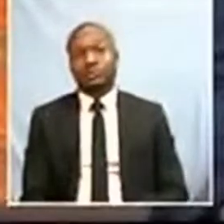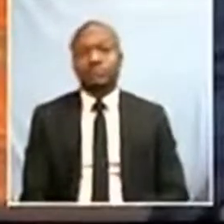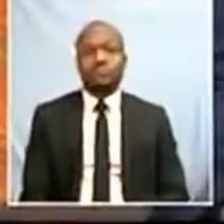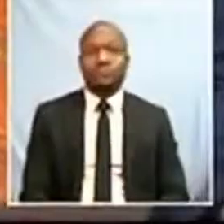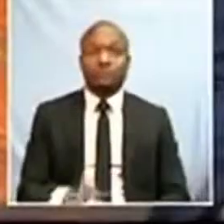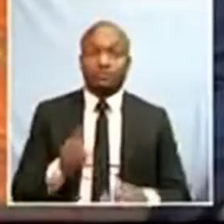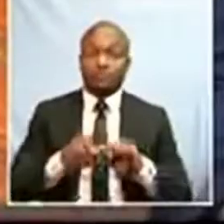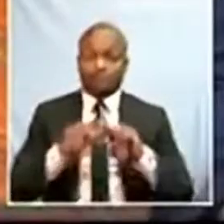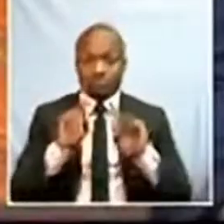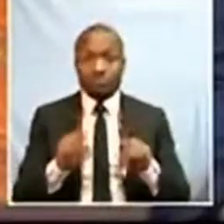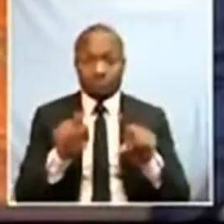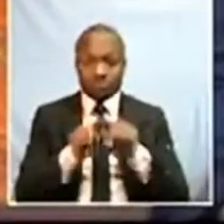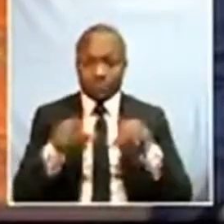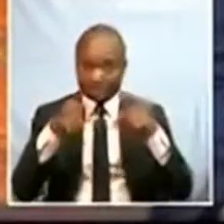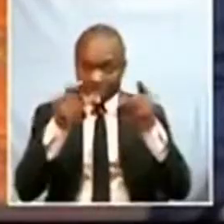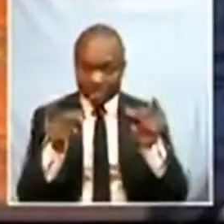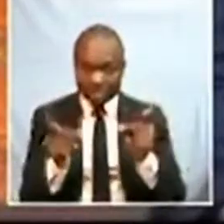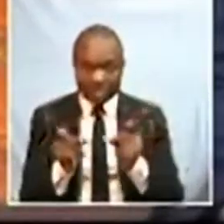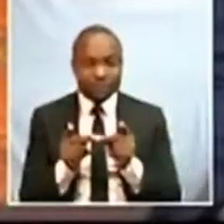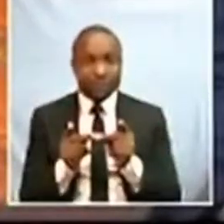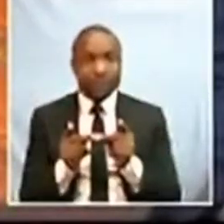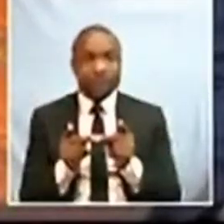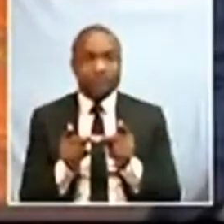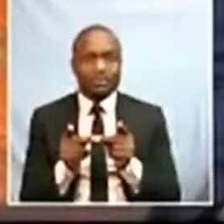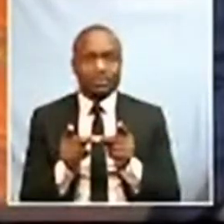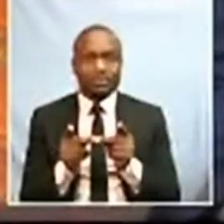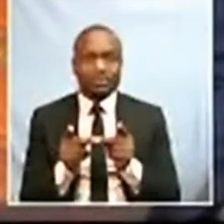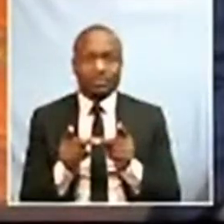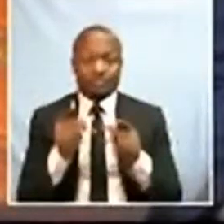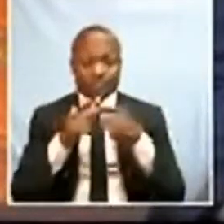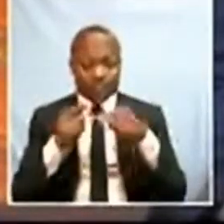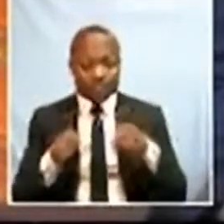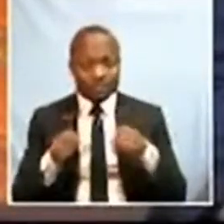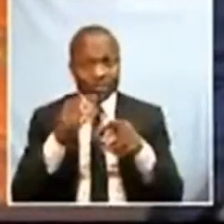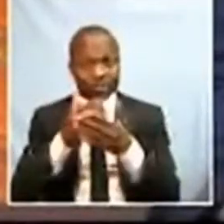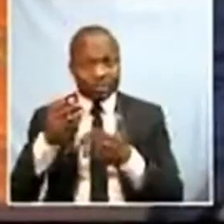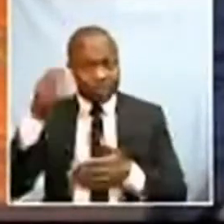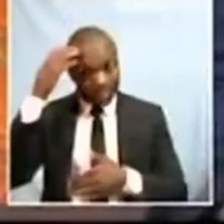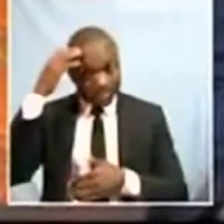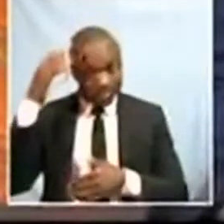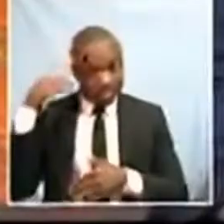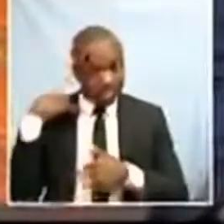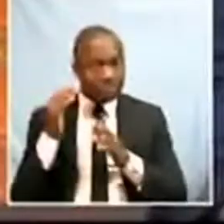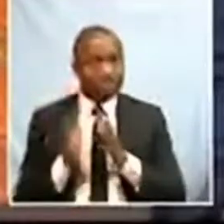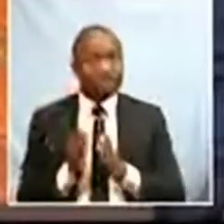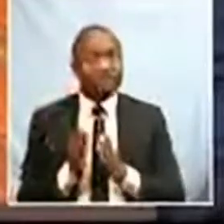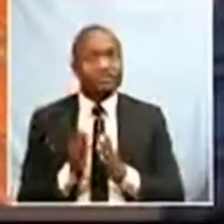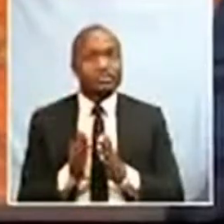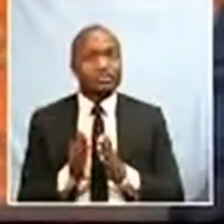now? Chair, it's the same position. That it was done by the procurement officer.